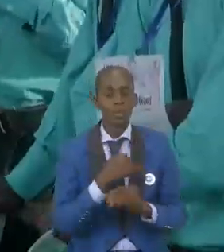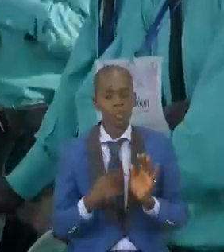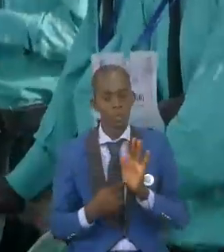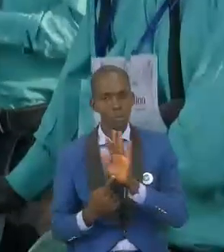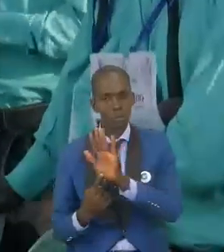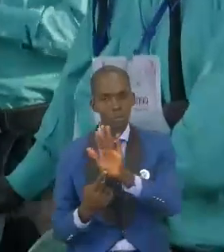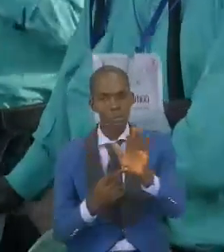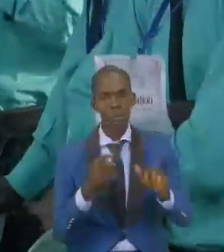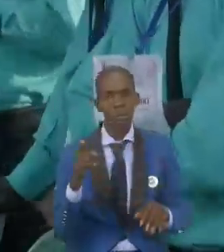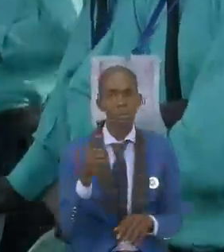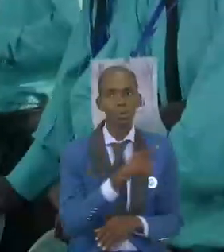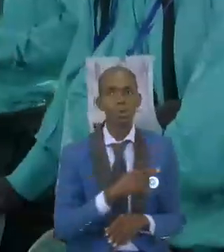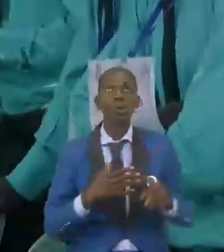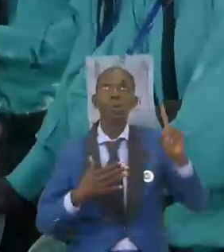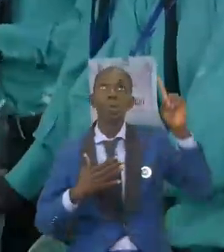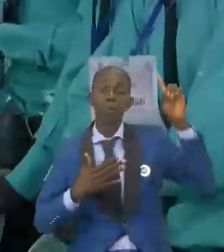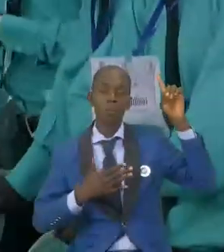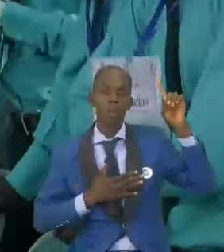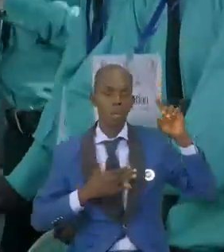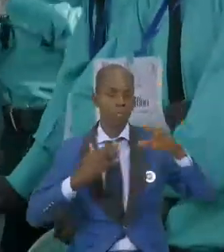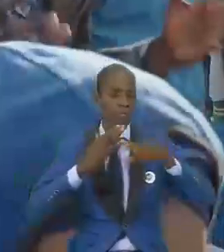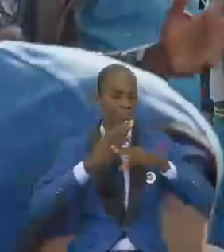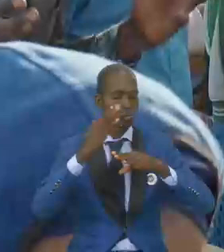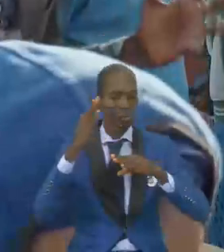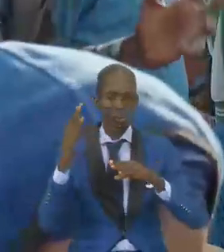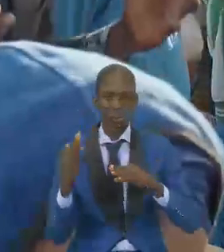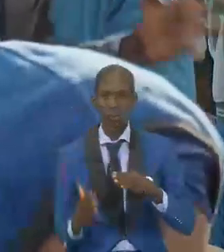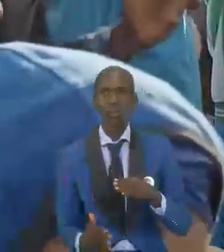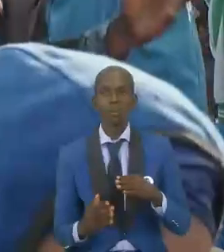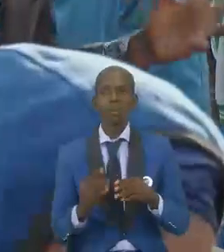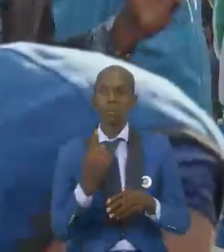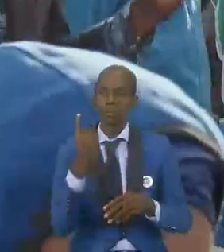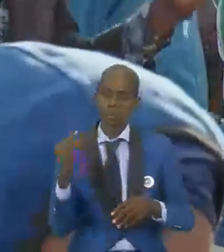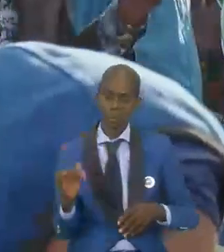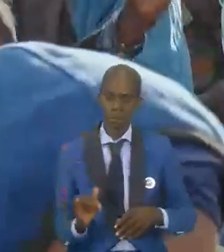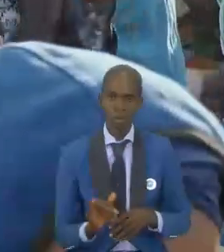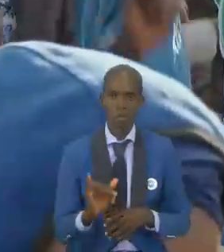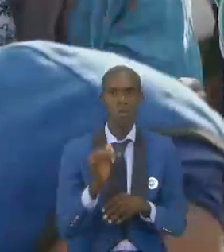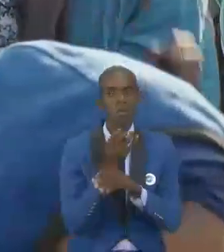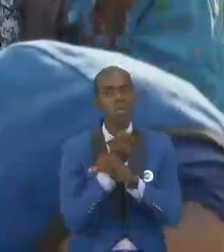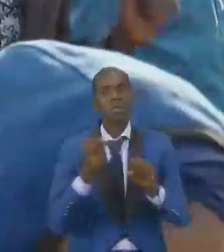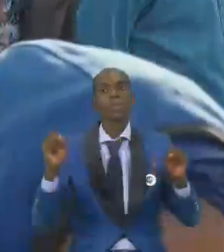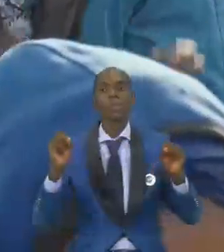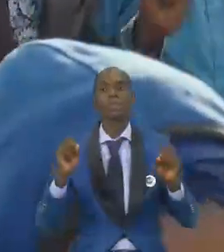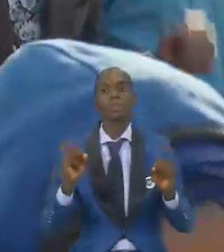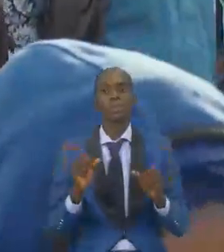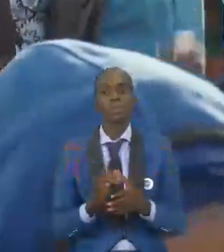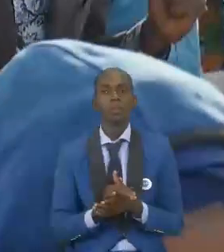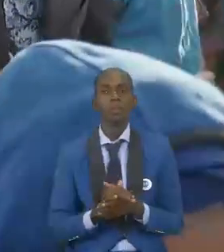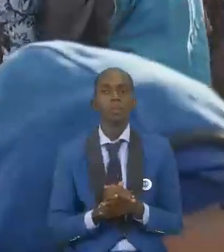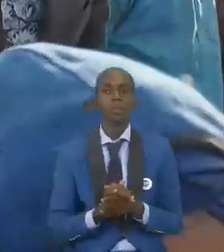my ultimate, final, forever salvation?